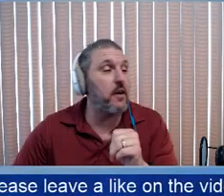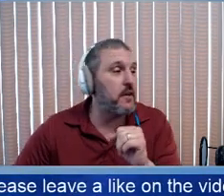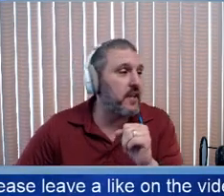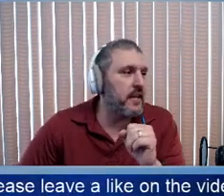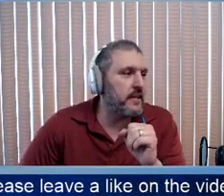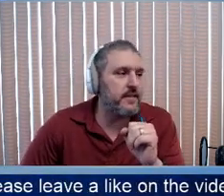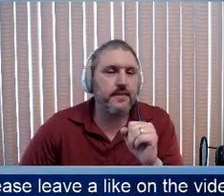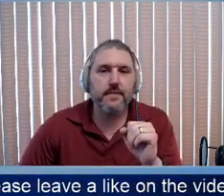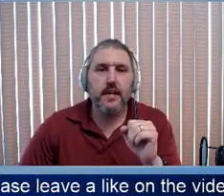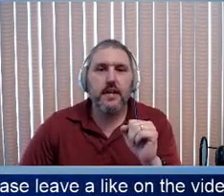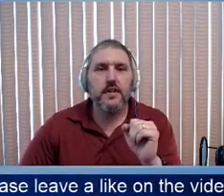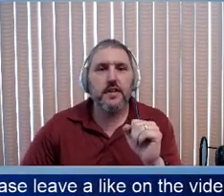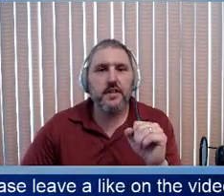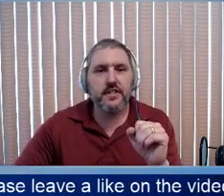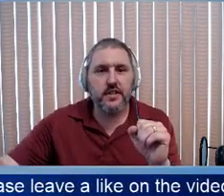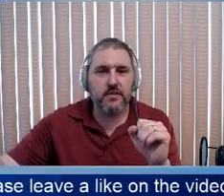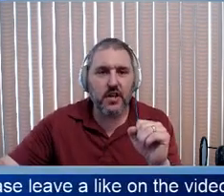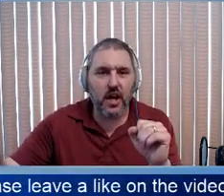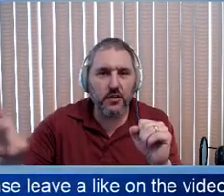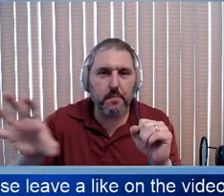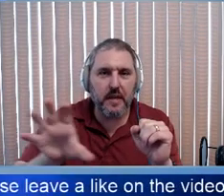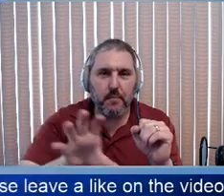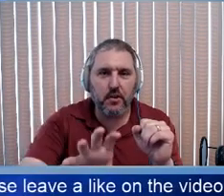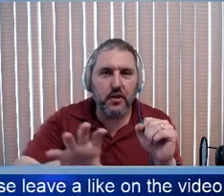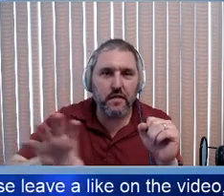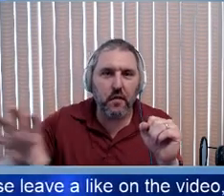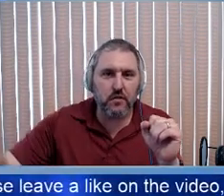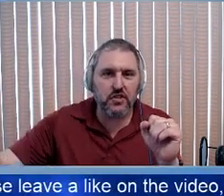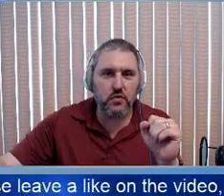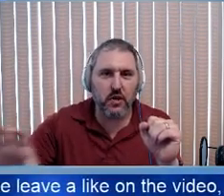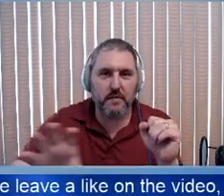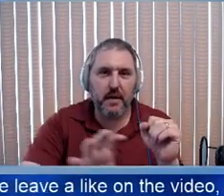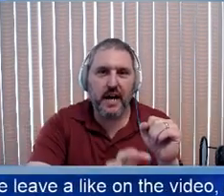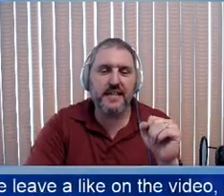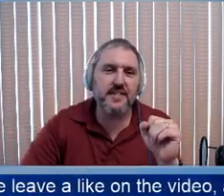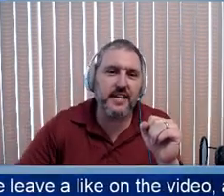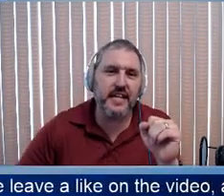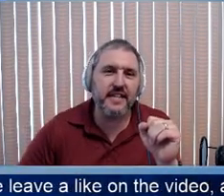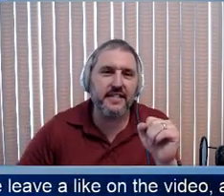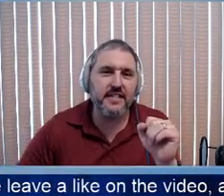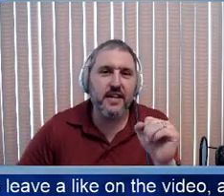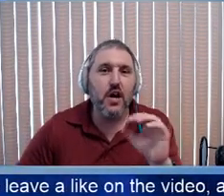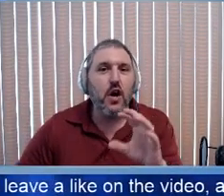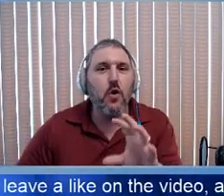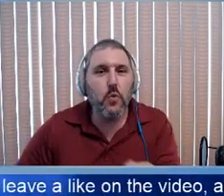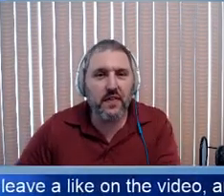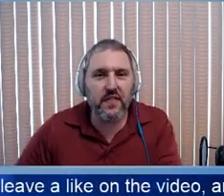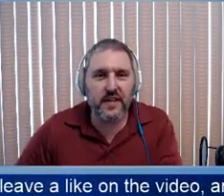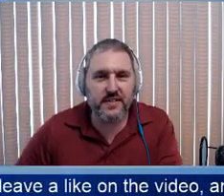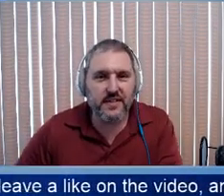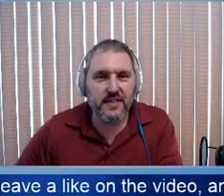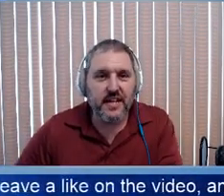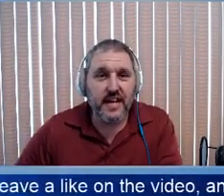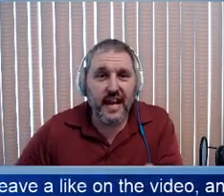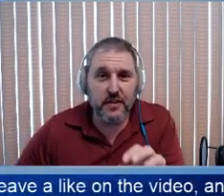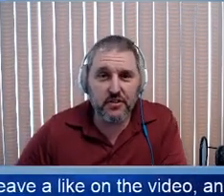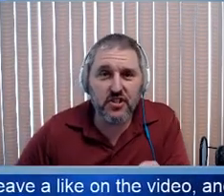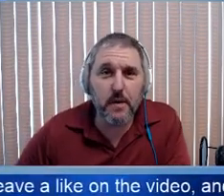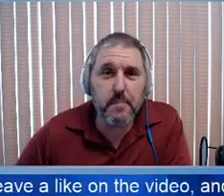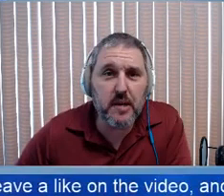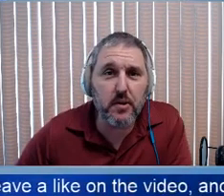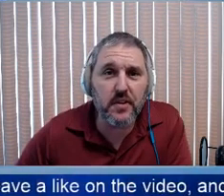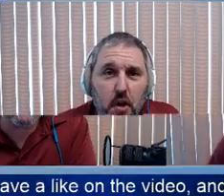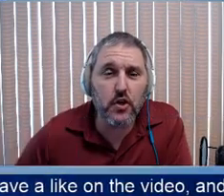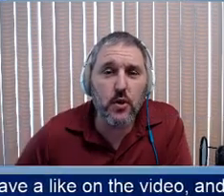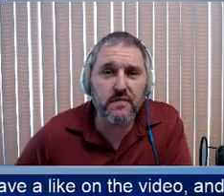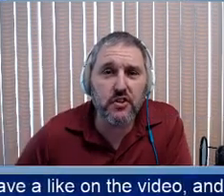So let me tell you what that is. See, there's other people and other forces working behind the scenes with this. And there's